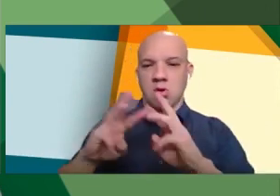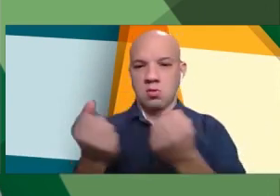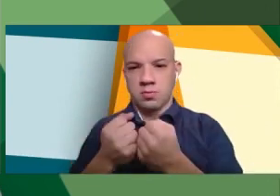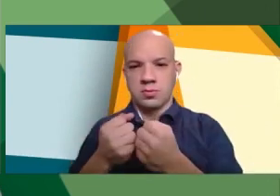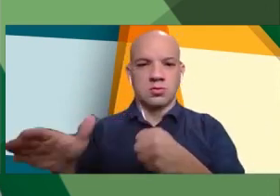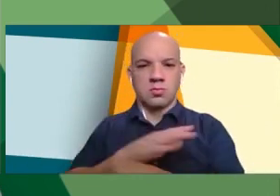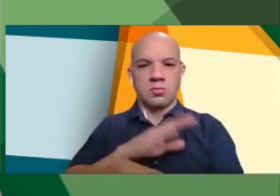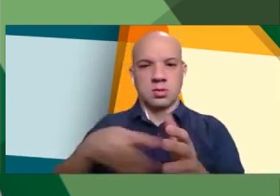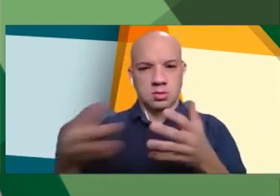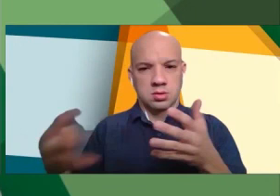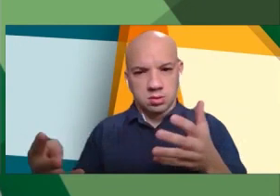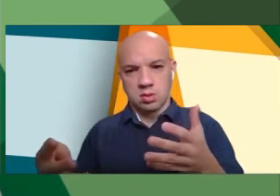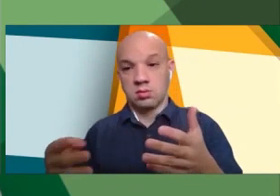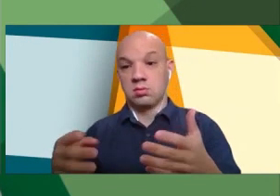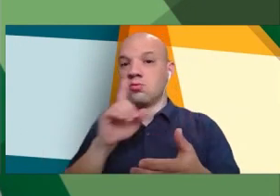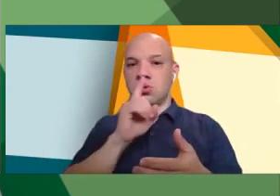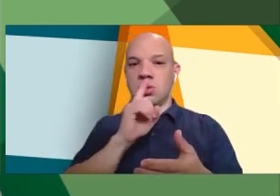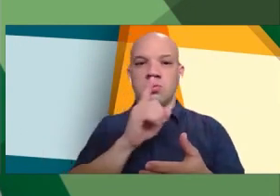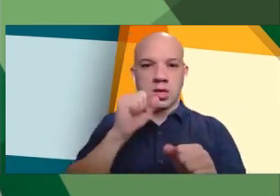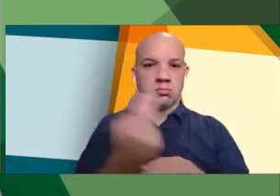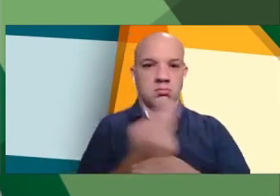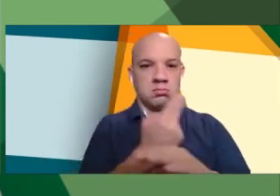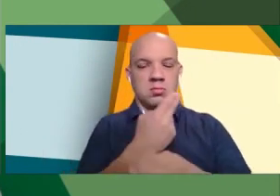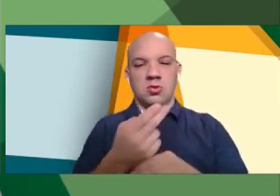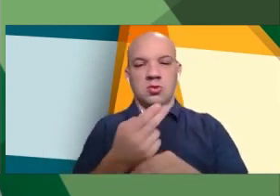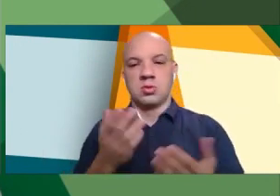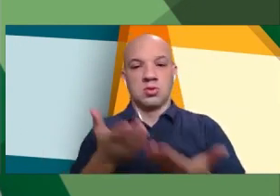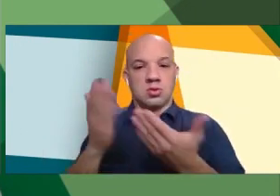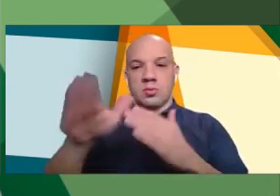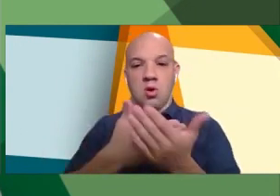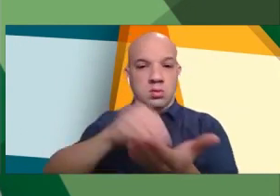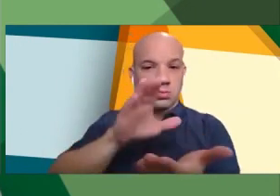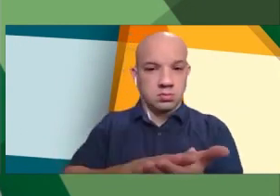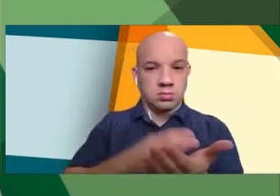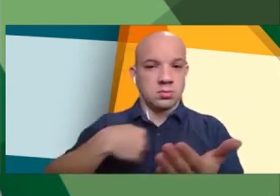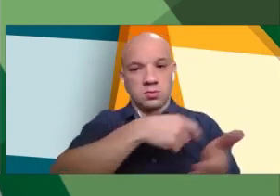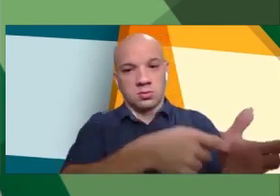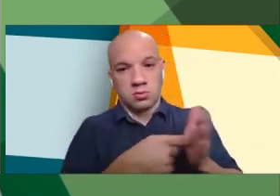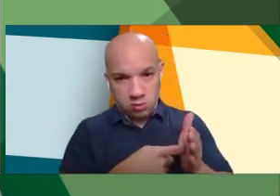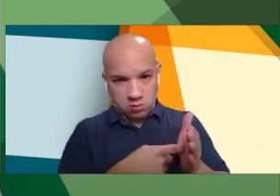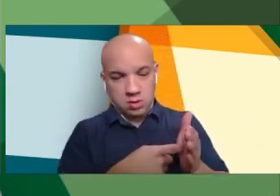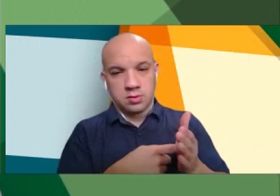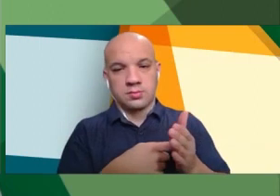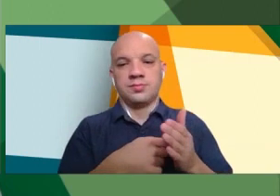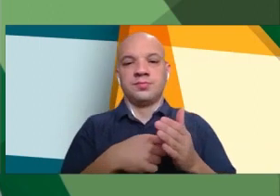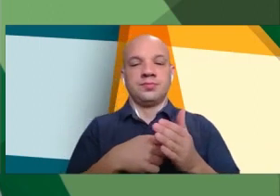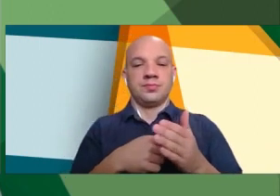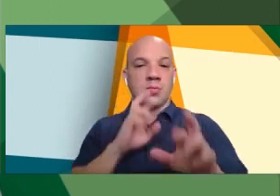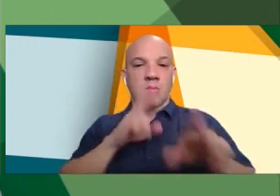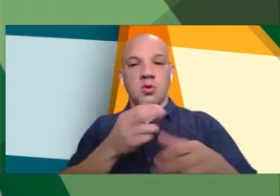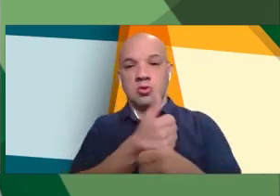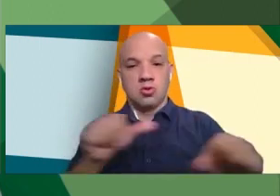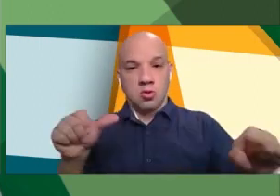very, very useful. Submit necessary documentations that we are going to require you. Respond to